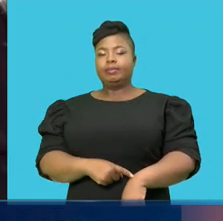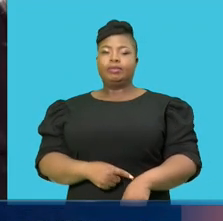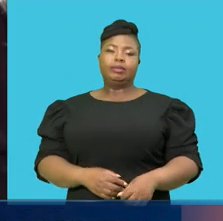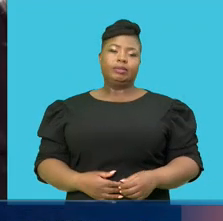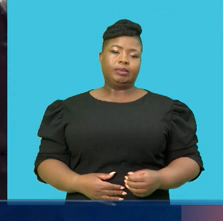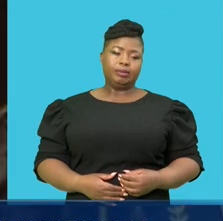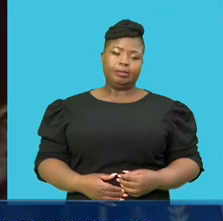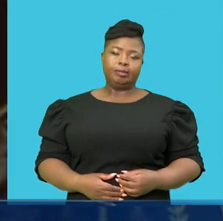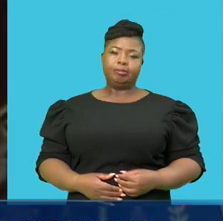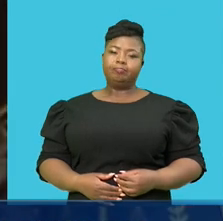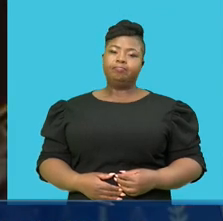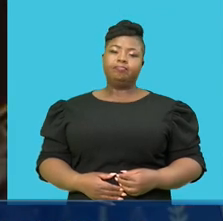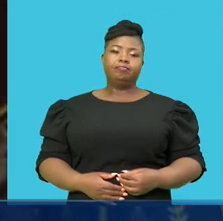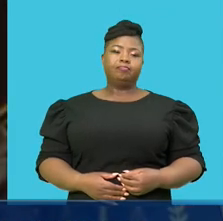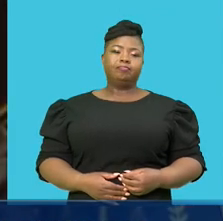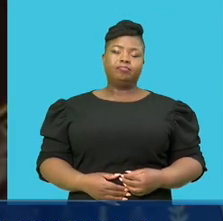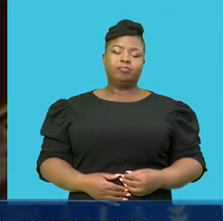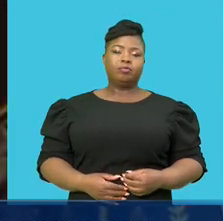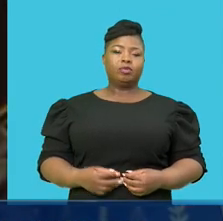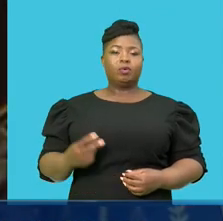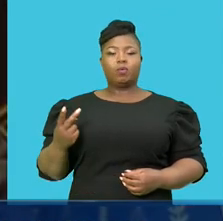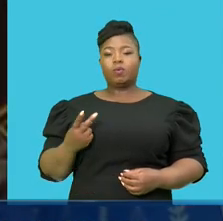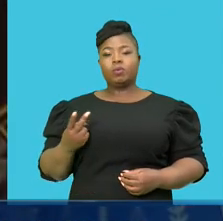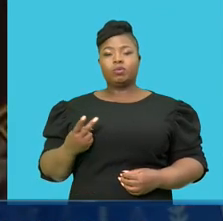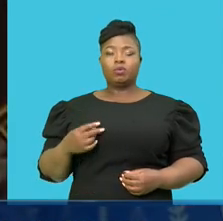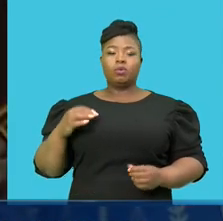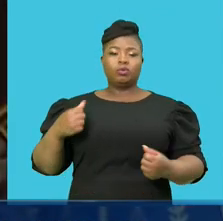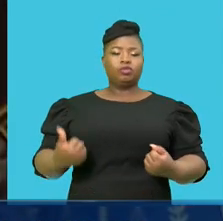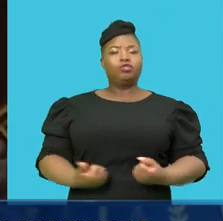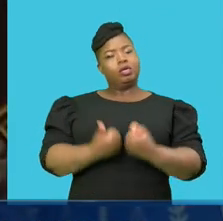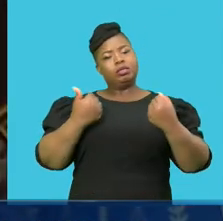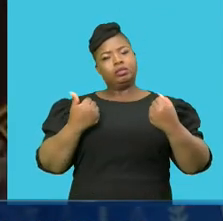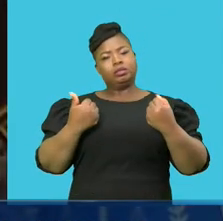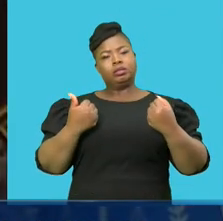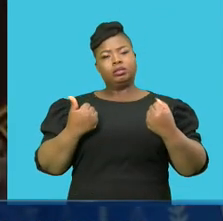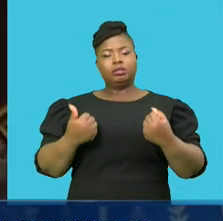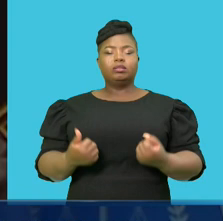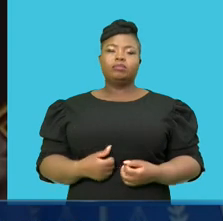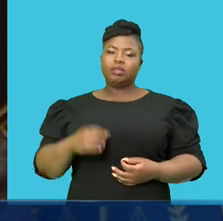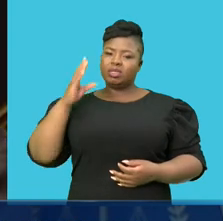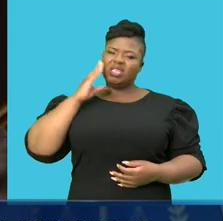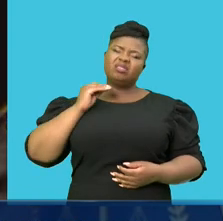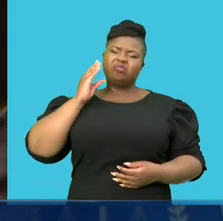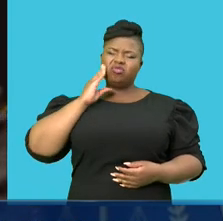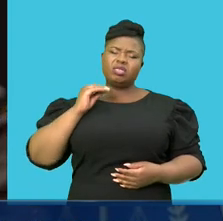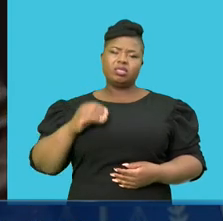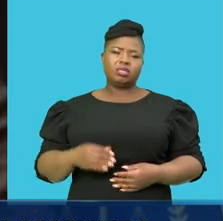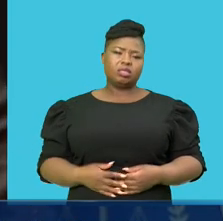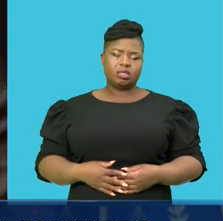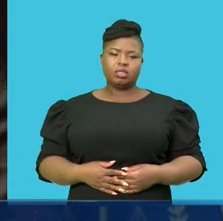and there were valleys to which I descended. There were storms